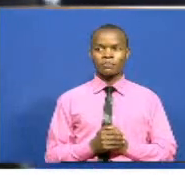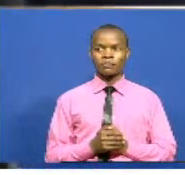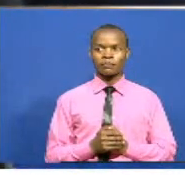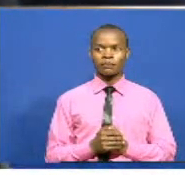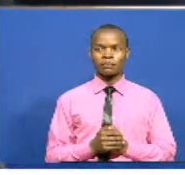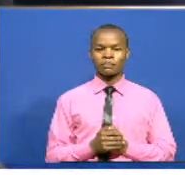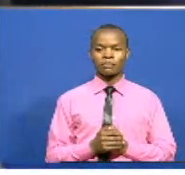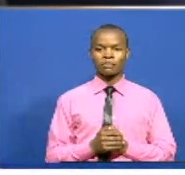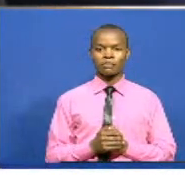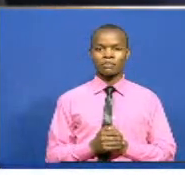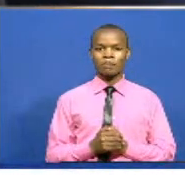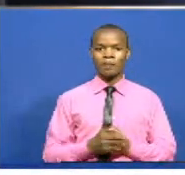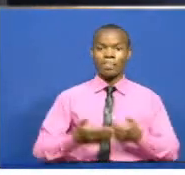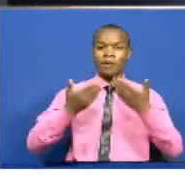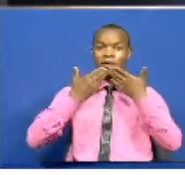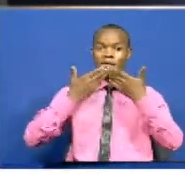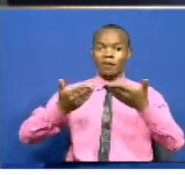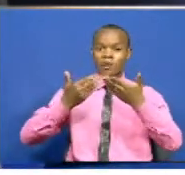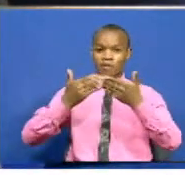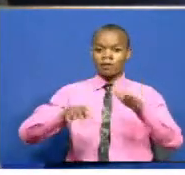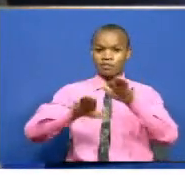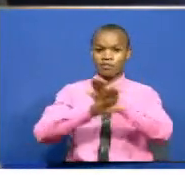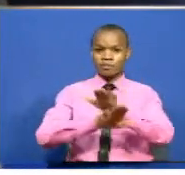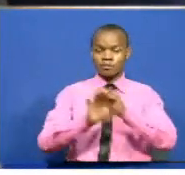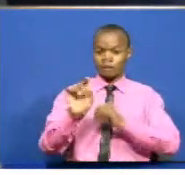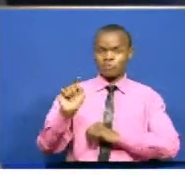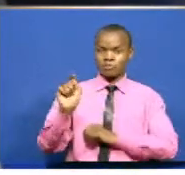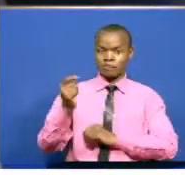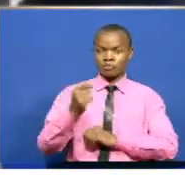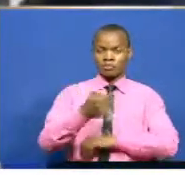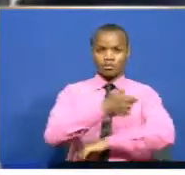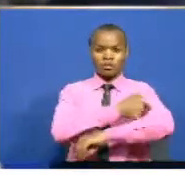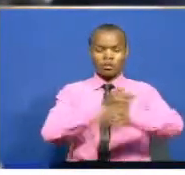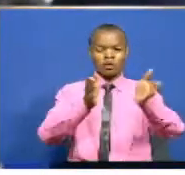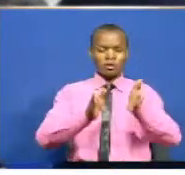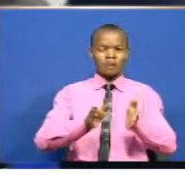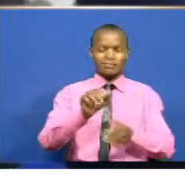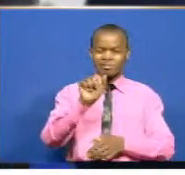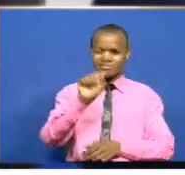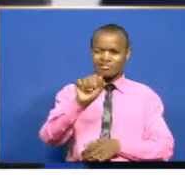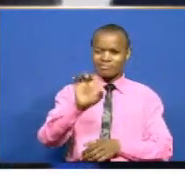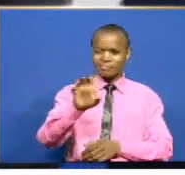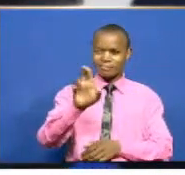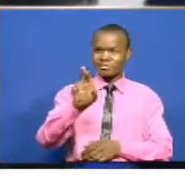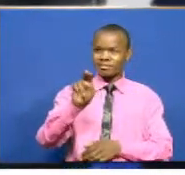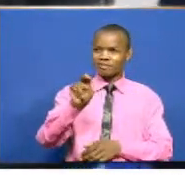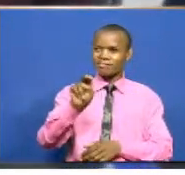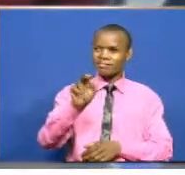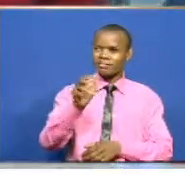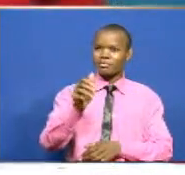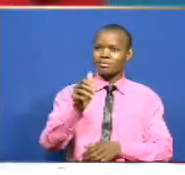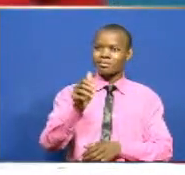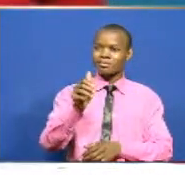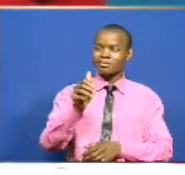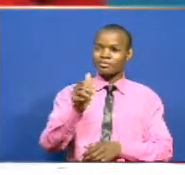Thank you very much, your Vice President, Dr. Sorena Satari, for such remarkable speech.